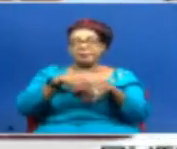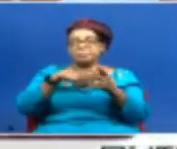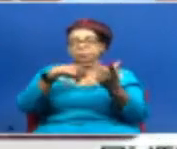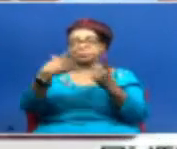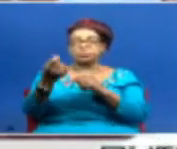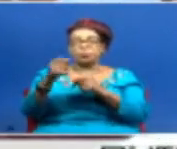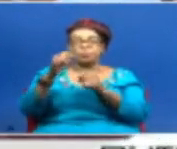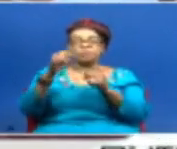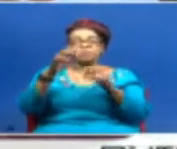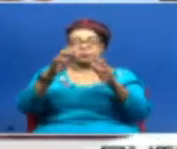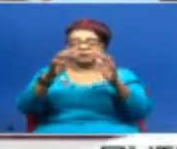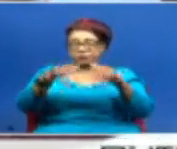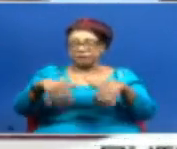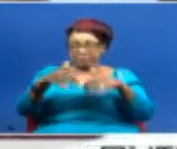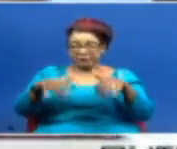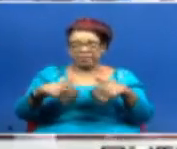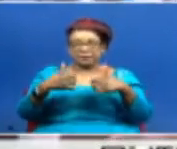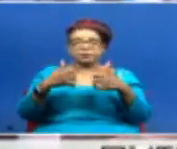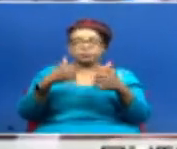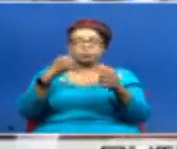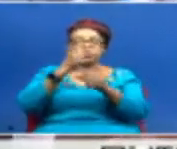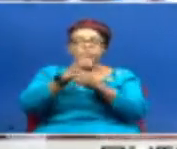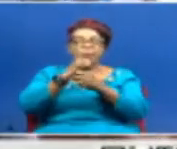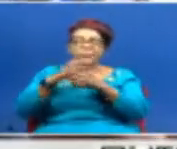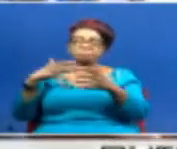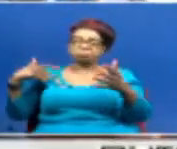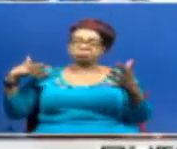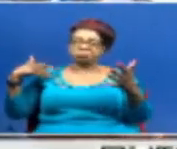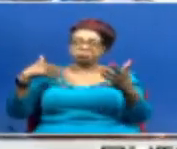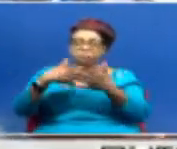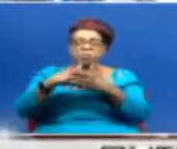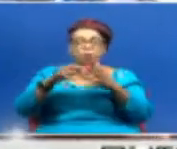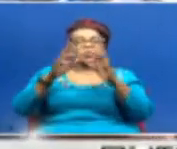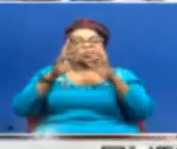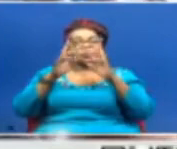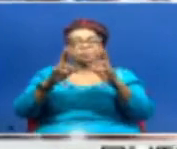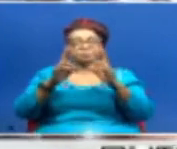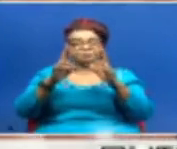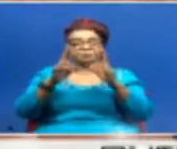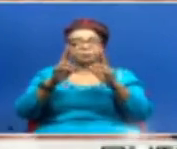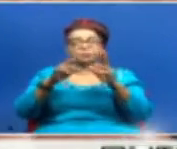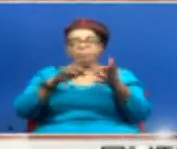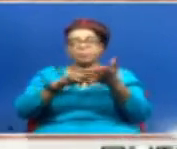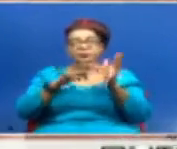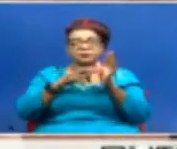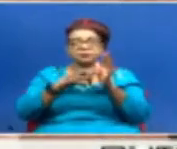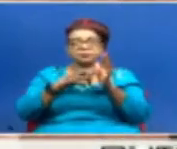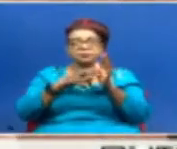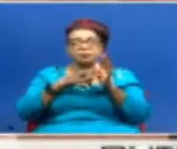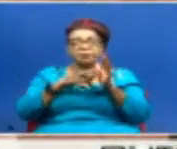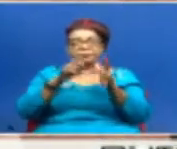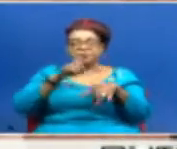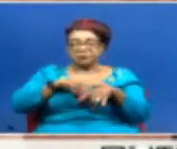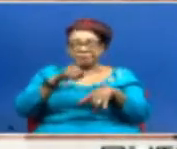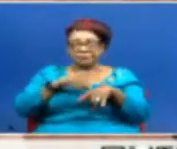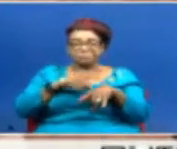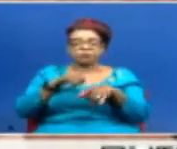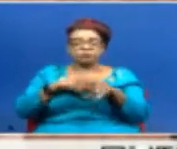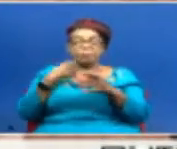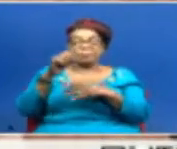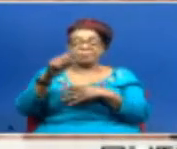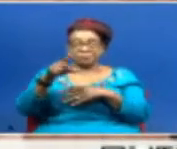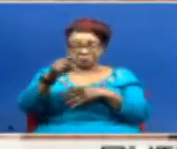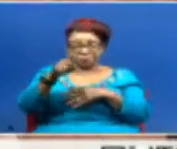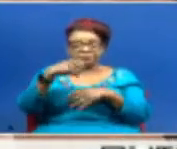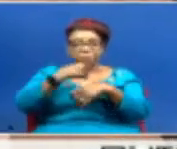unapanda, unapalilia, tuko na hope, na tunajua ni kupanda ya kwamba unapanda, na tuna hakika ya kwamba uchumi wa